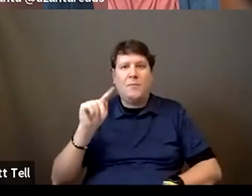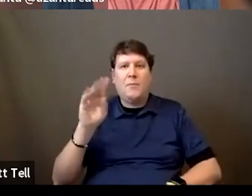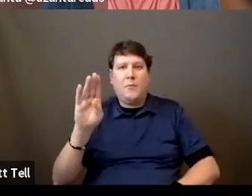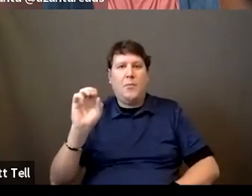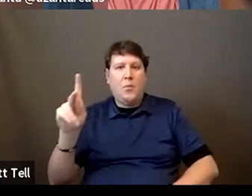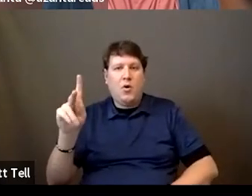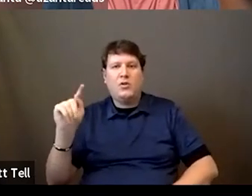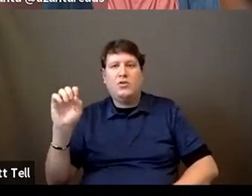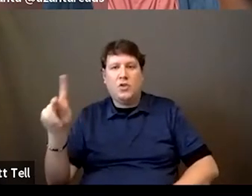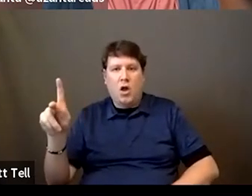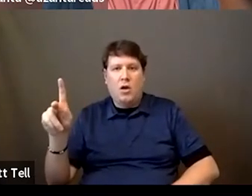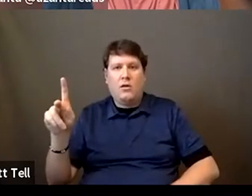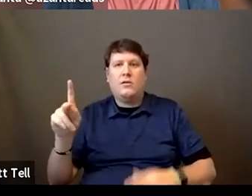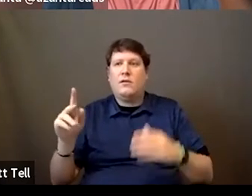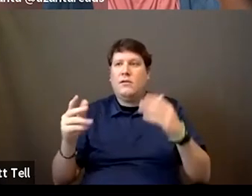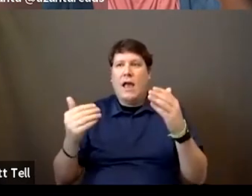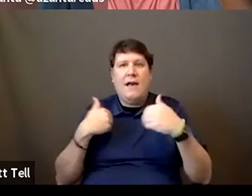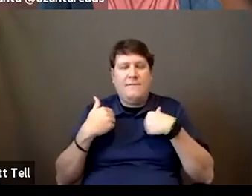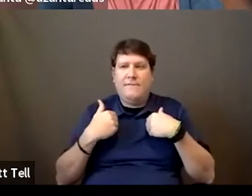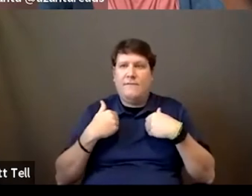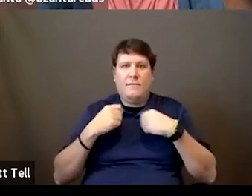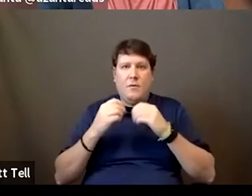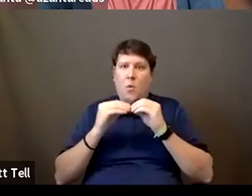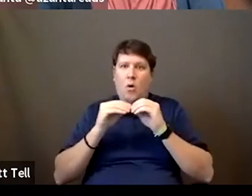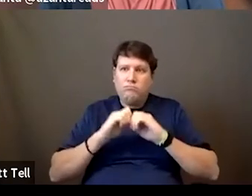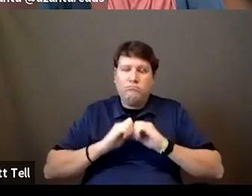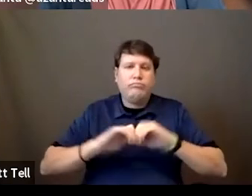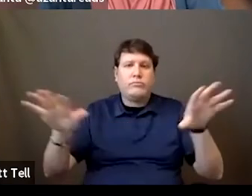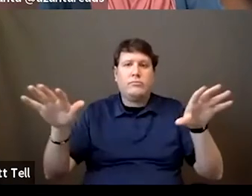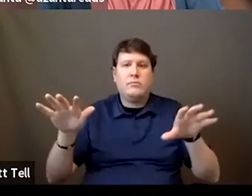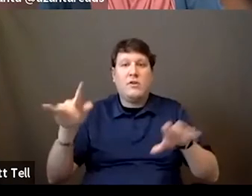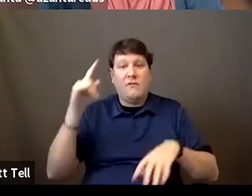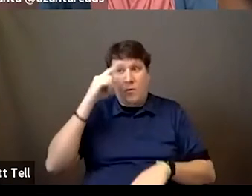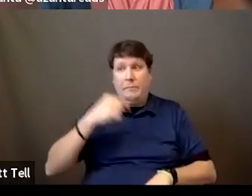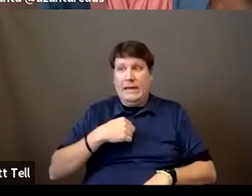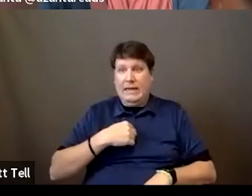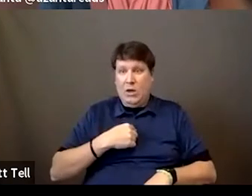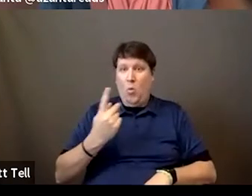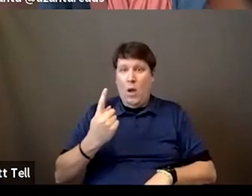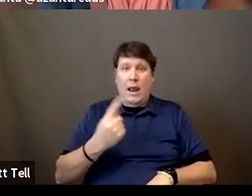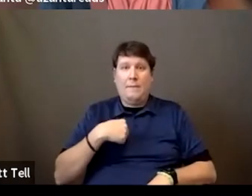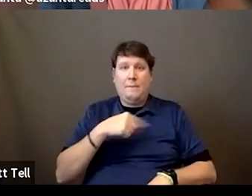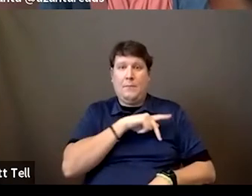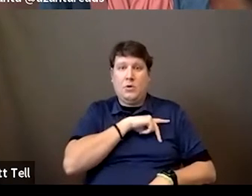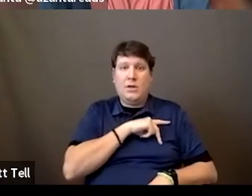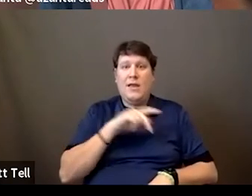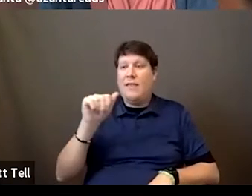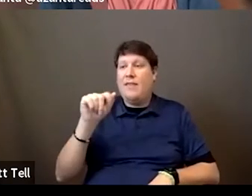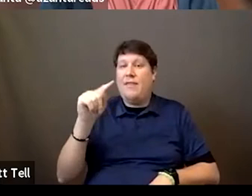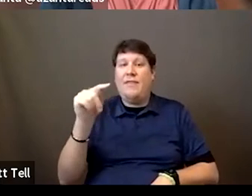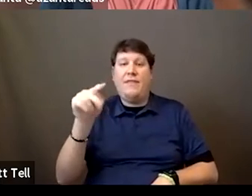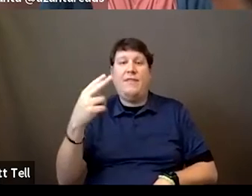of the book that have come out. Another one that I personally promoted on my page was The Atlas Six by Olivia